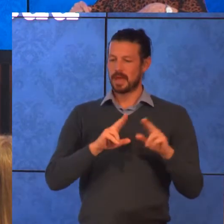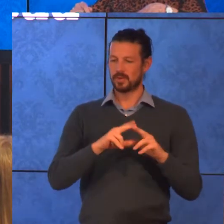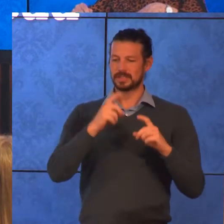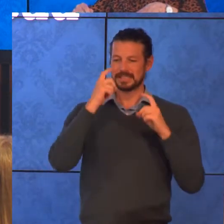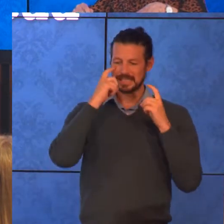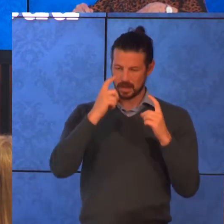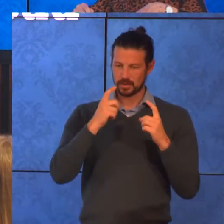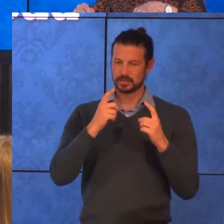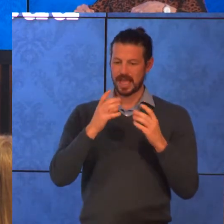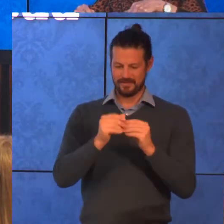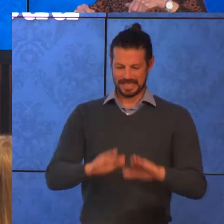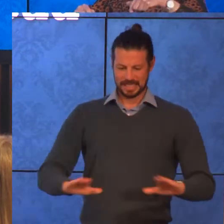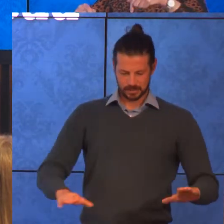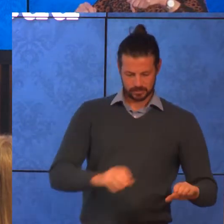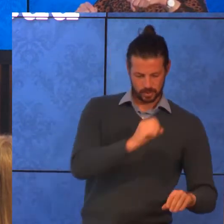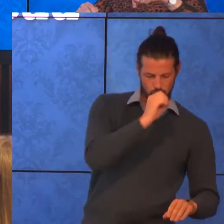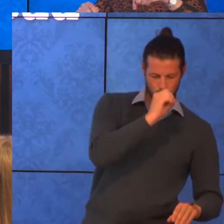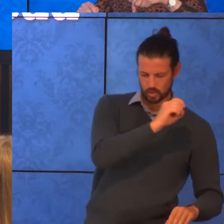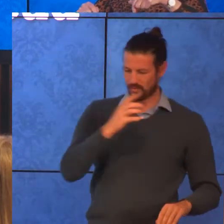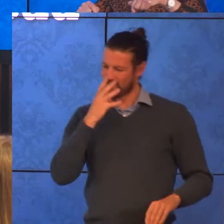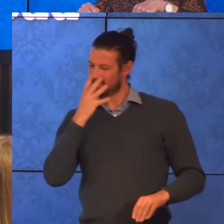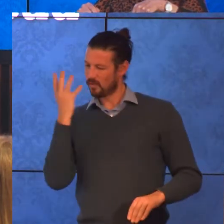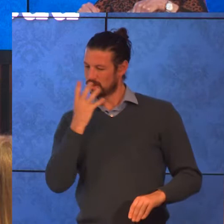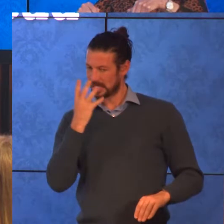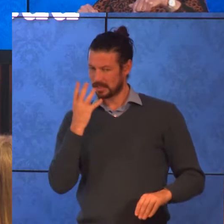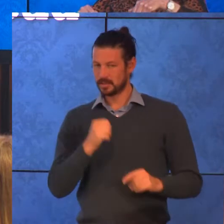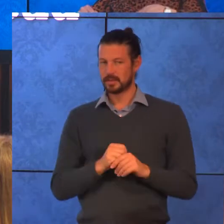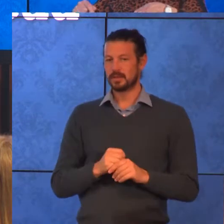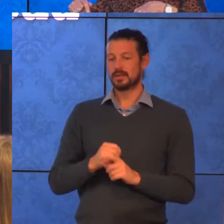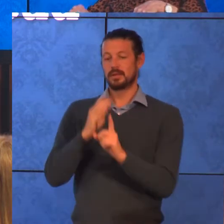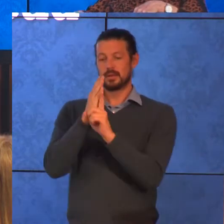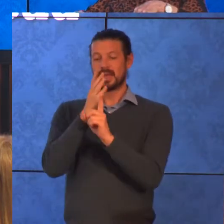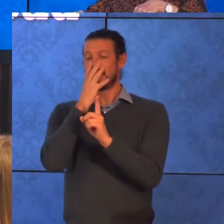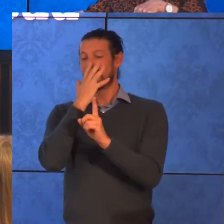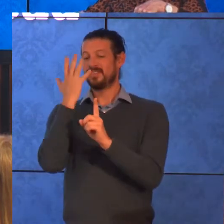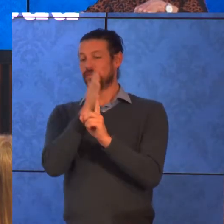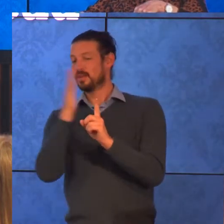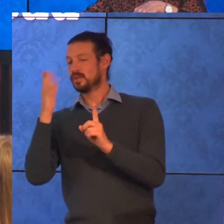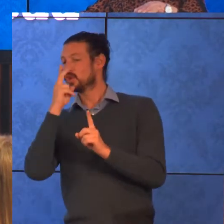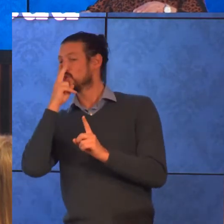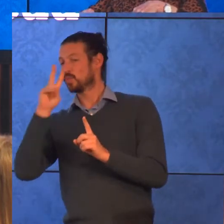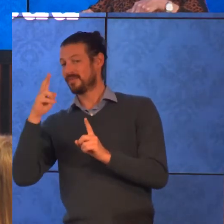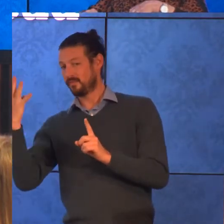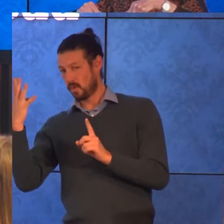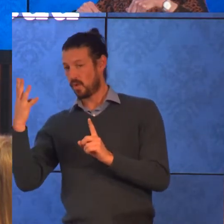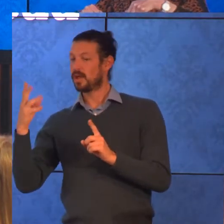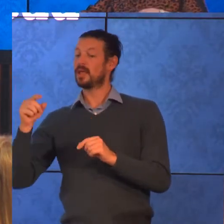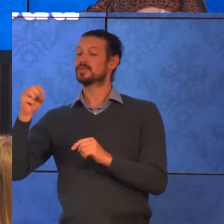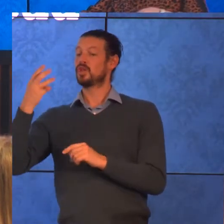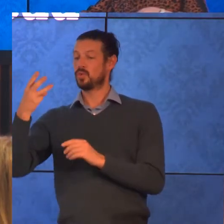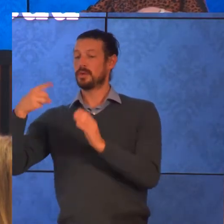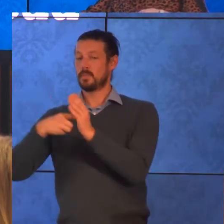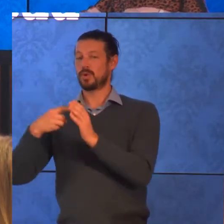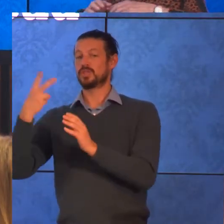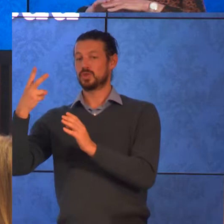0 to 14. For participants who are aged 15 to 24%, that was a